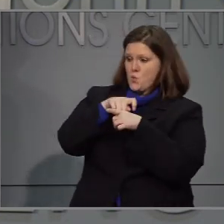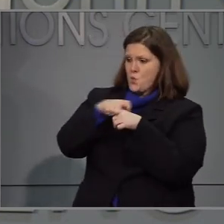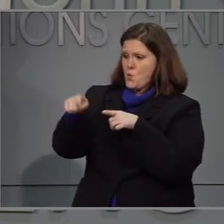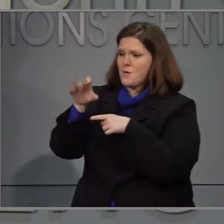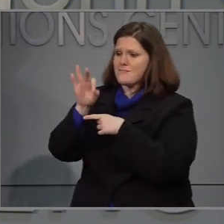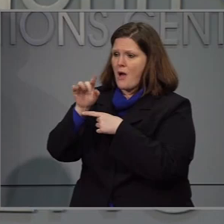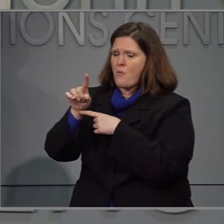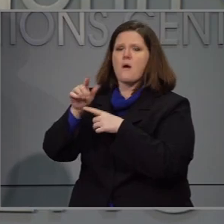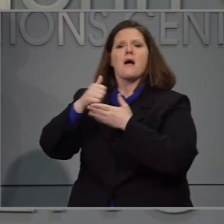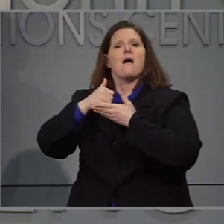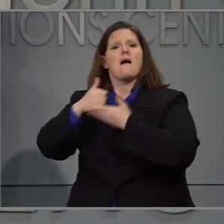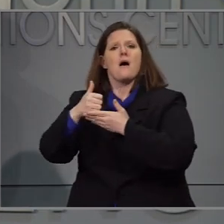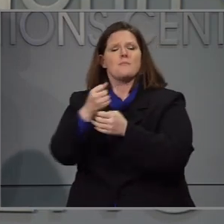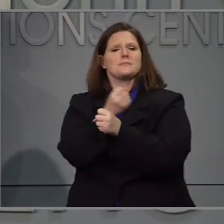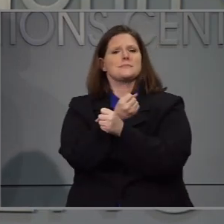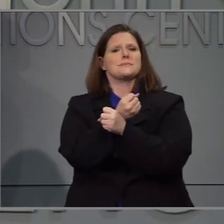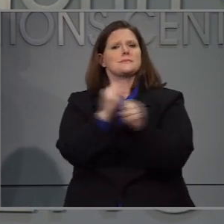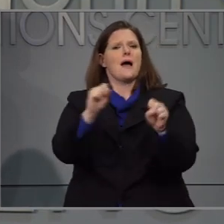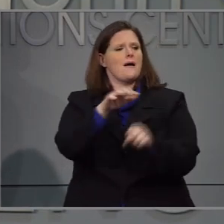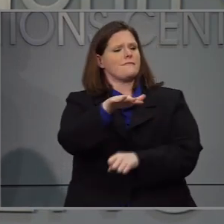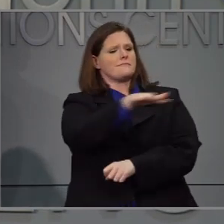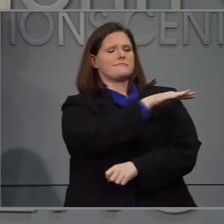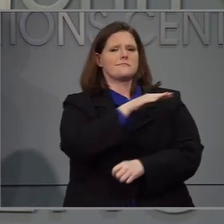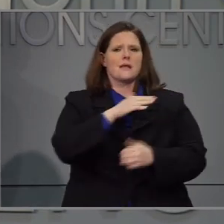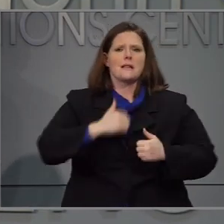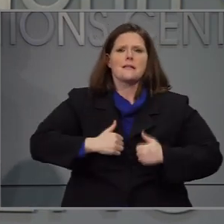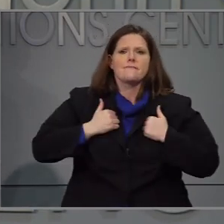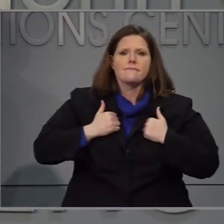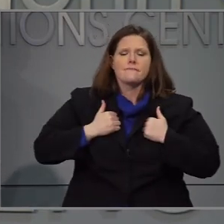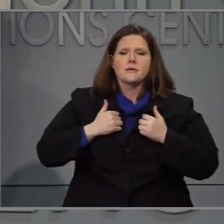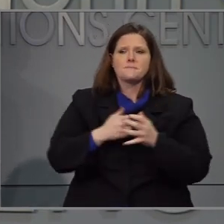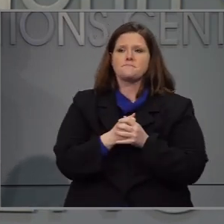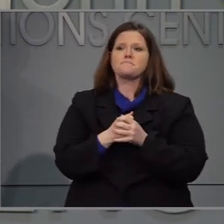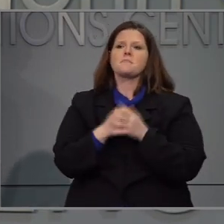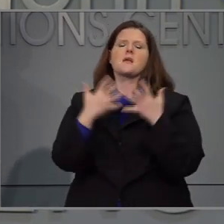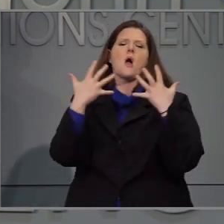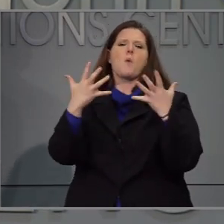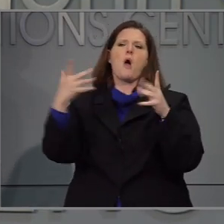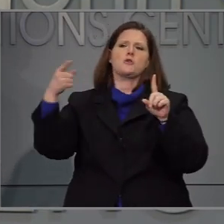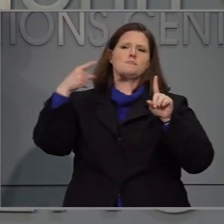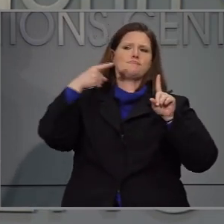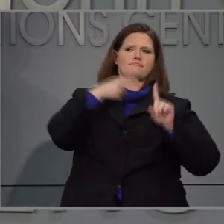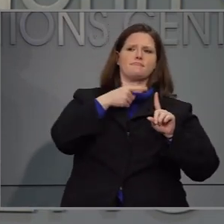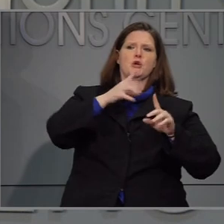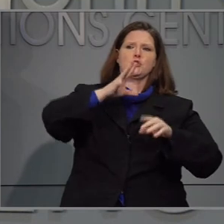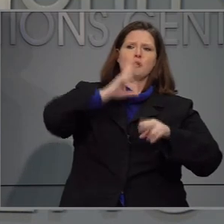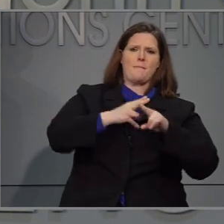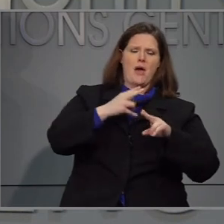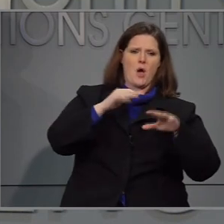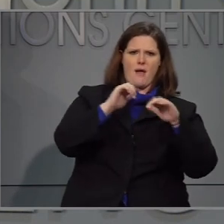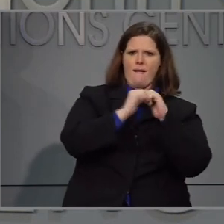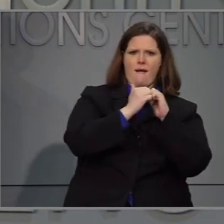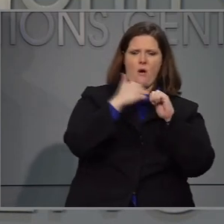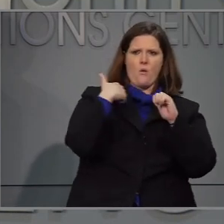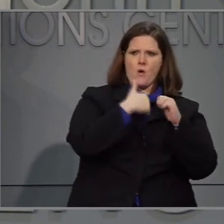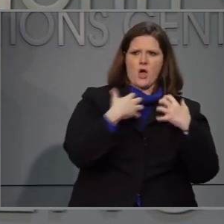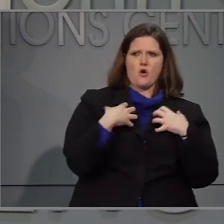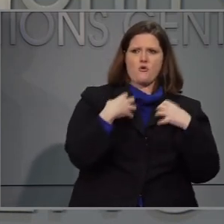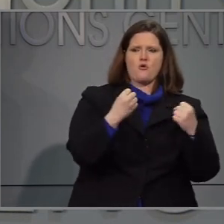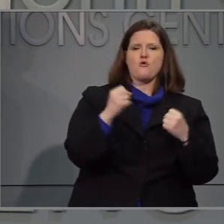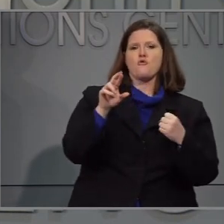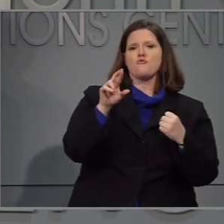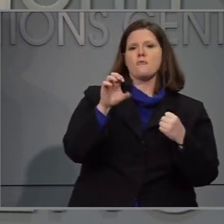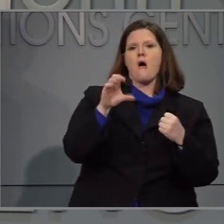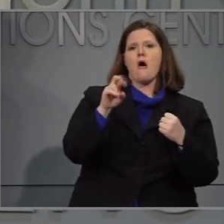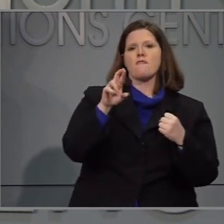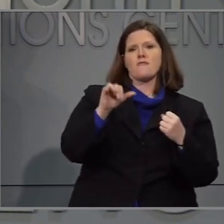it. As important as response, I wanted to discuss recovery briefly. North Carolina Emergency Management's Recovery Section